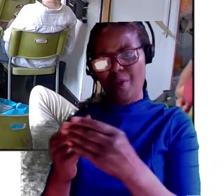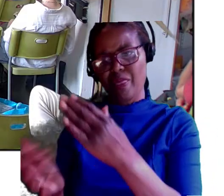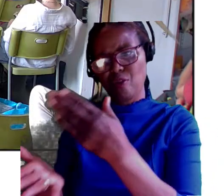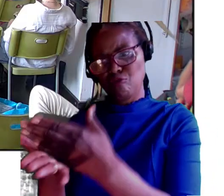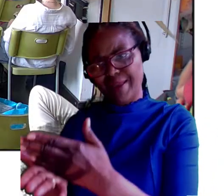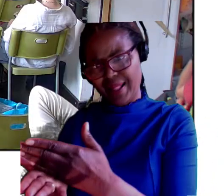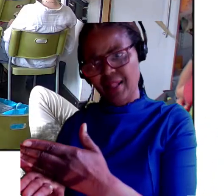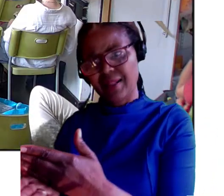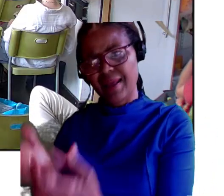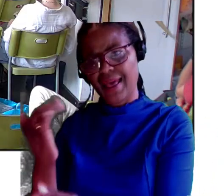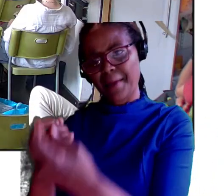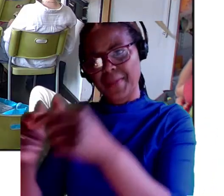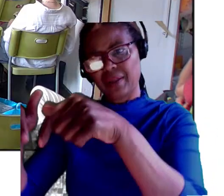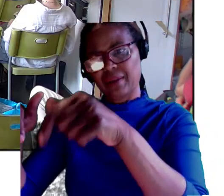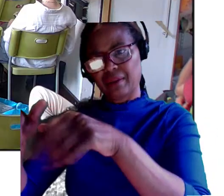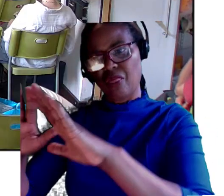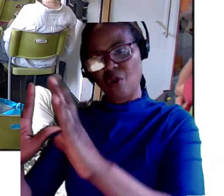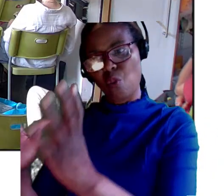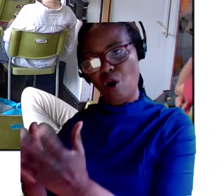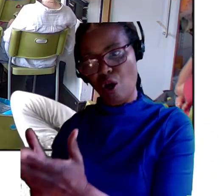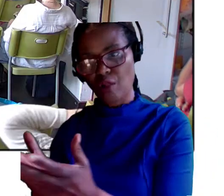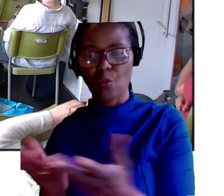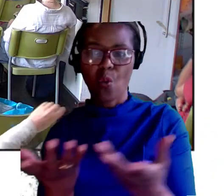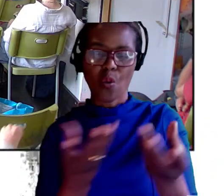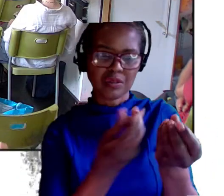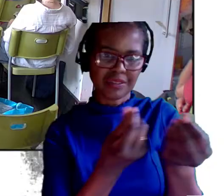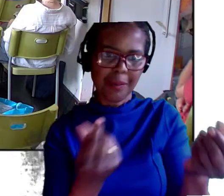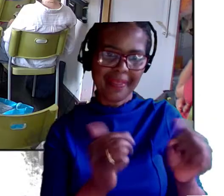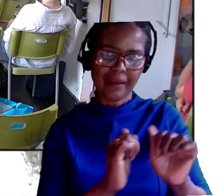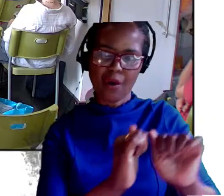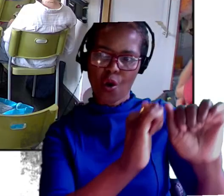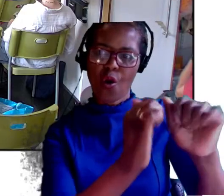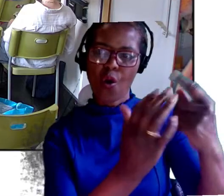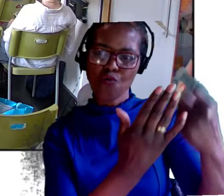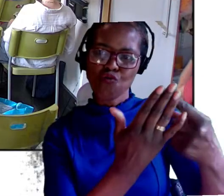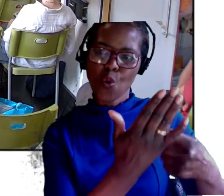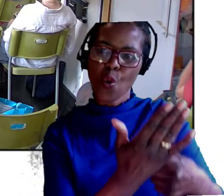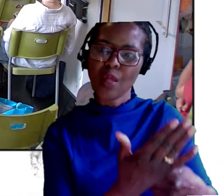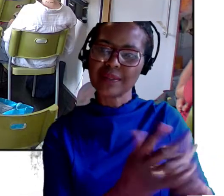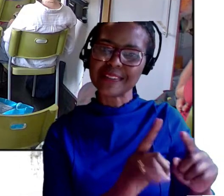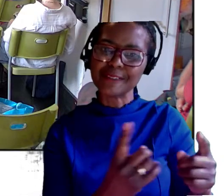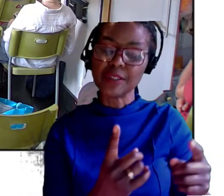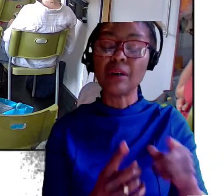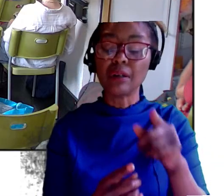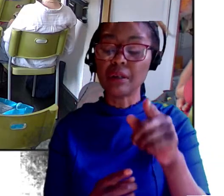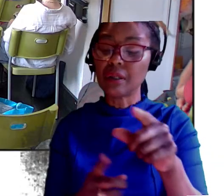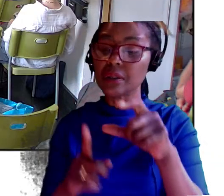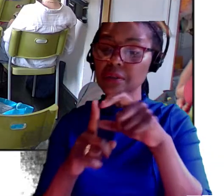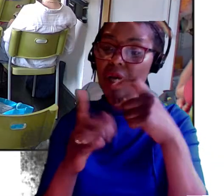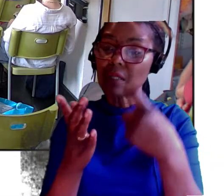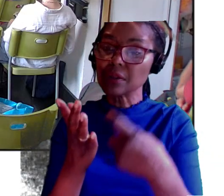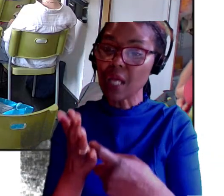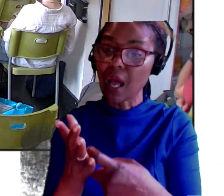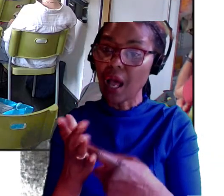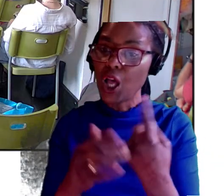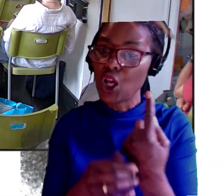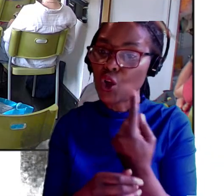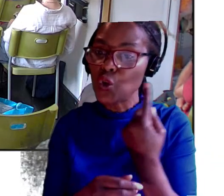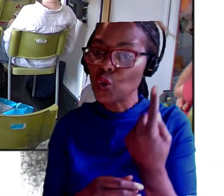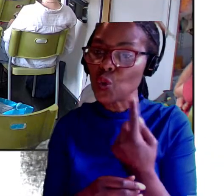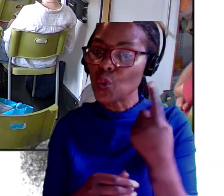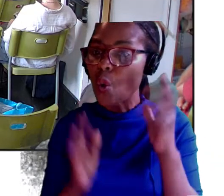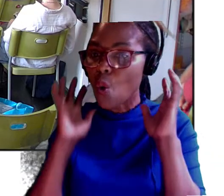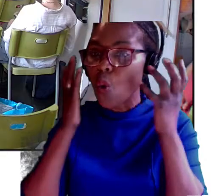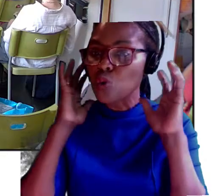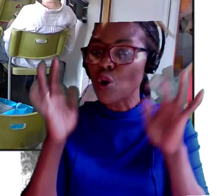and something that you get to come up with your own rules for? I write a lot of Doctor Who audio drama, which means that I have to that